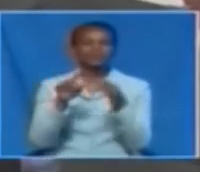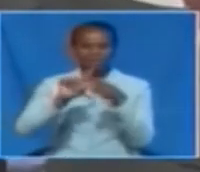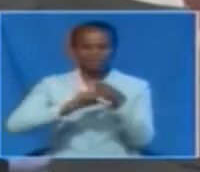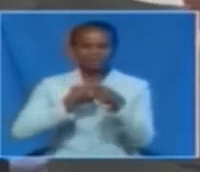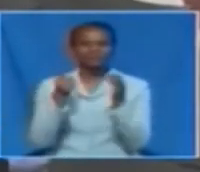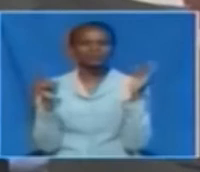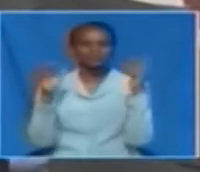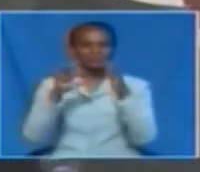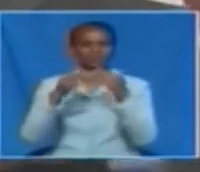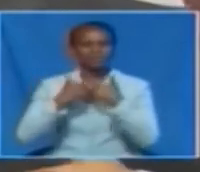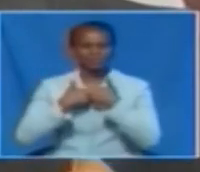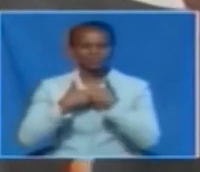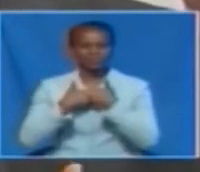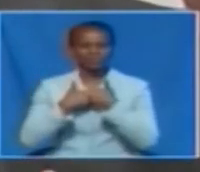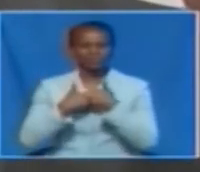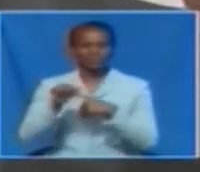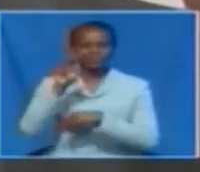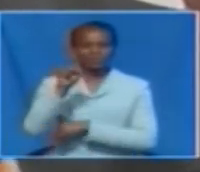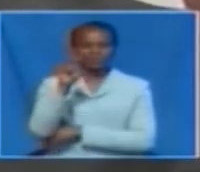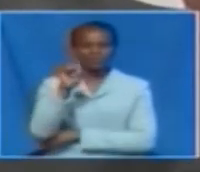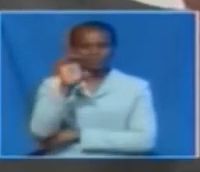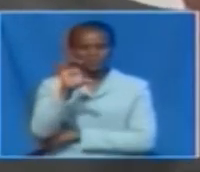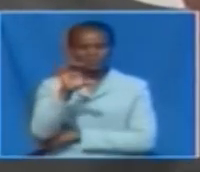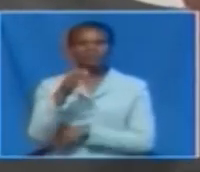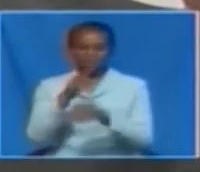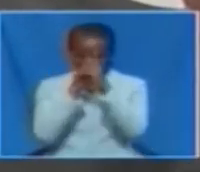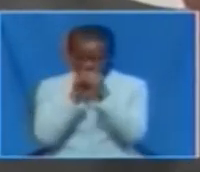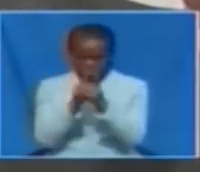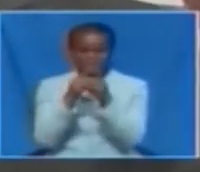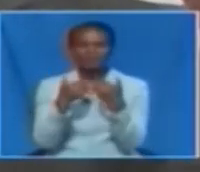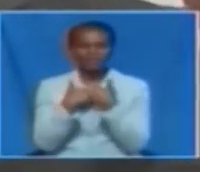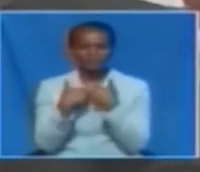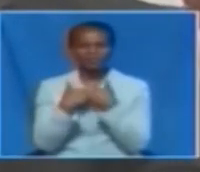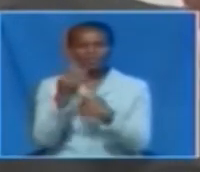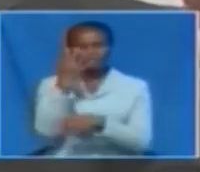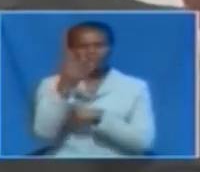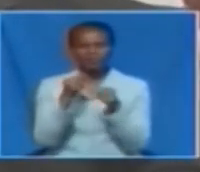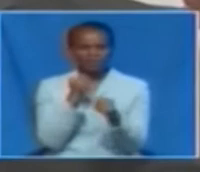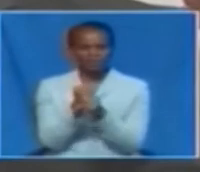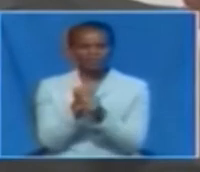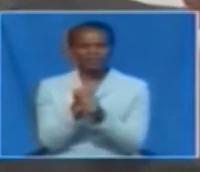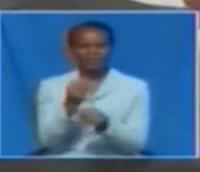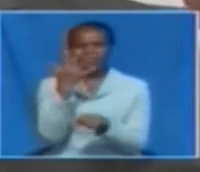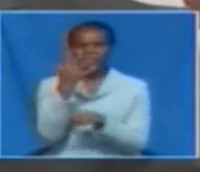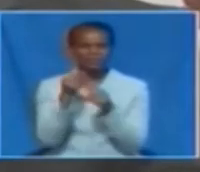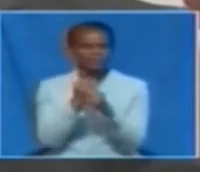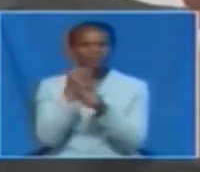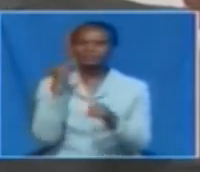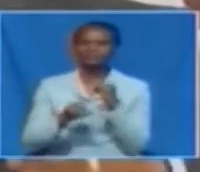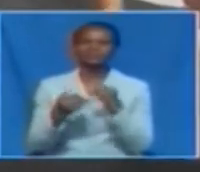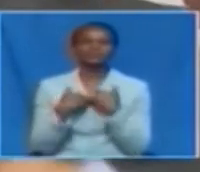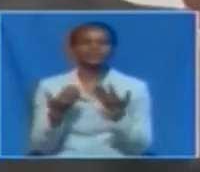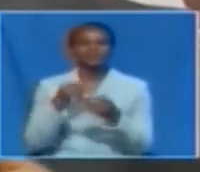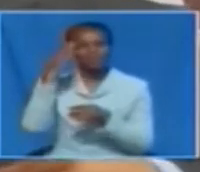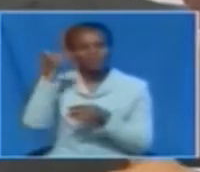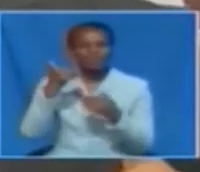convention they had, the NEC decided they were going to have it in 4 years. So the 5 years didn't finish because